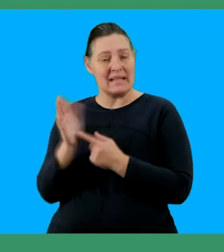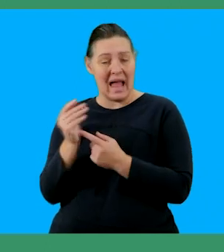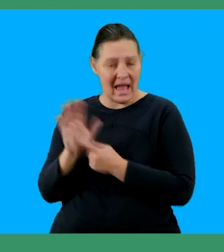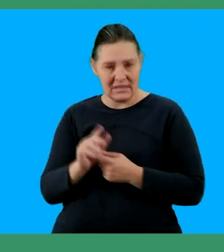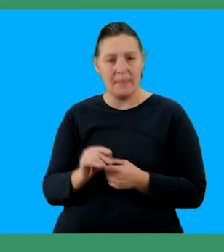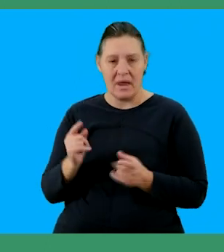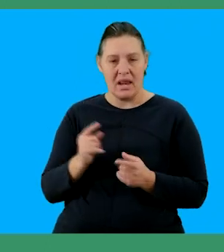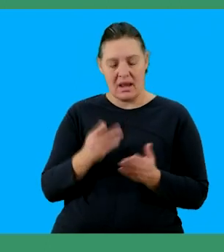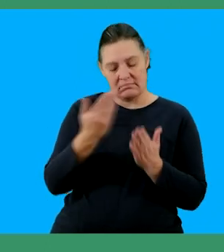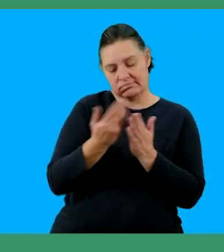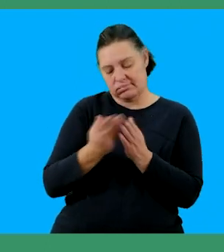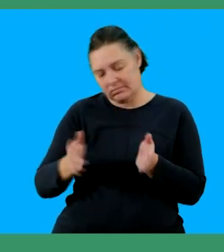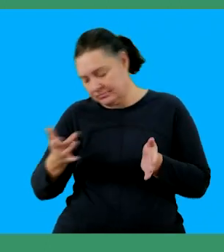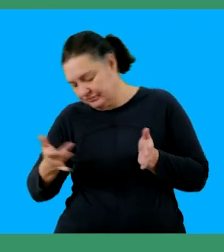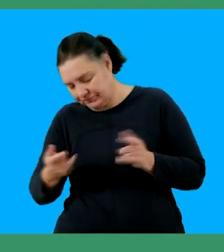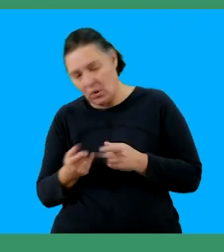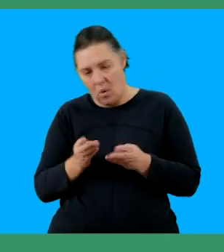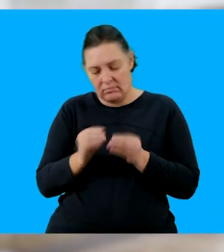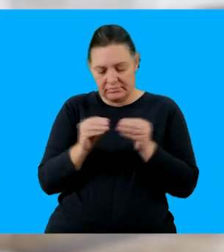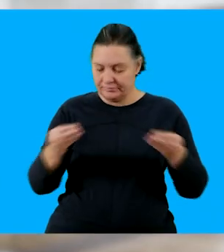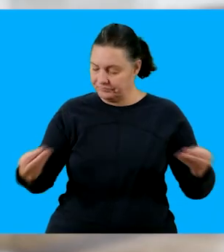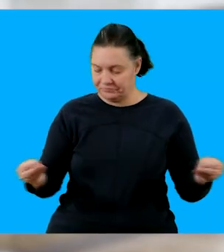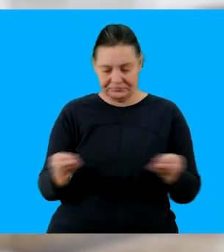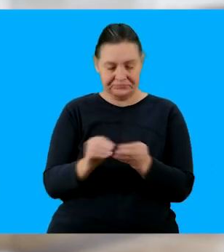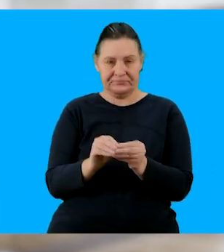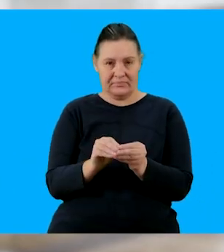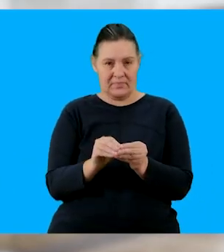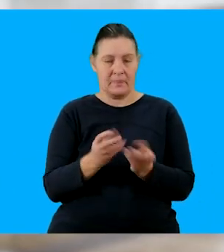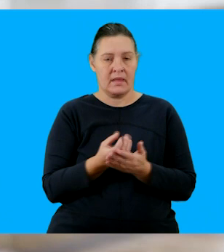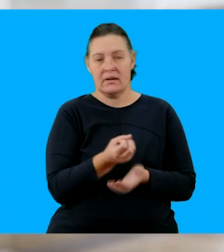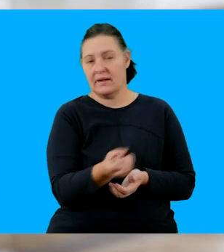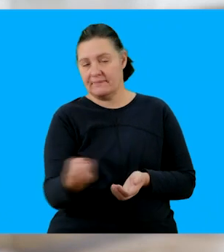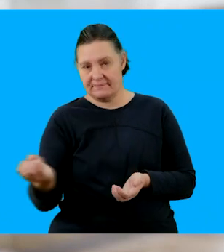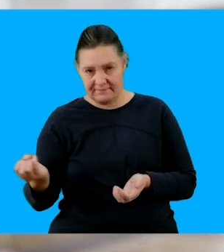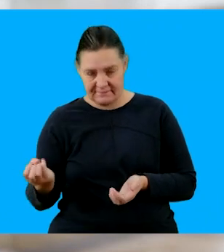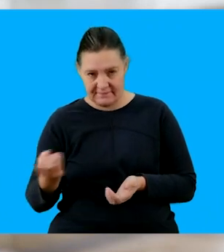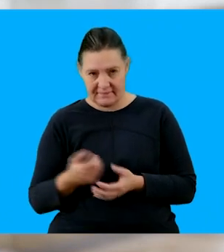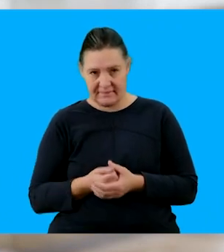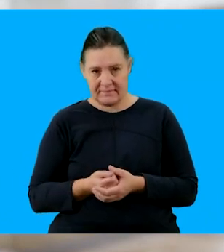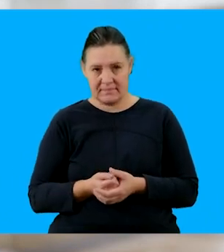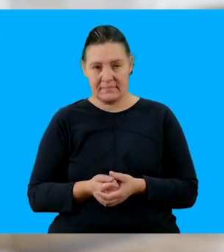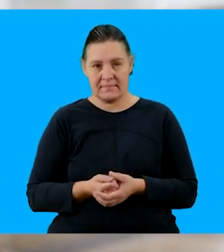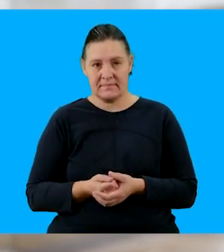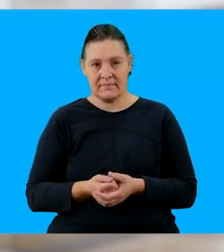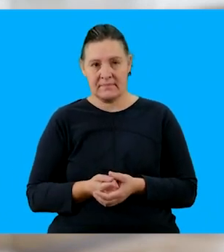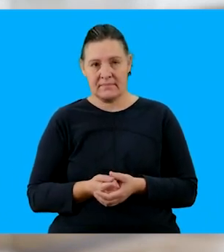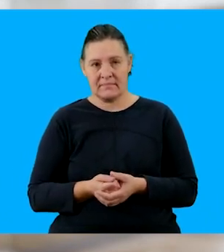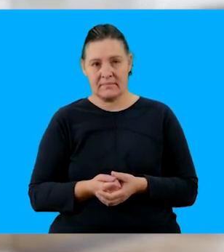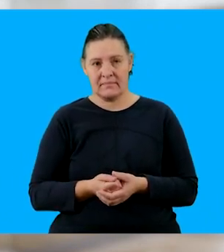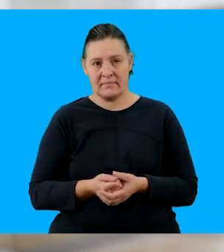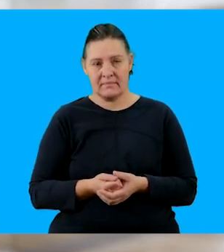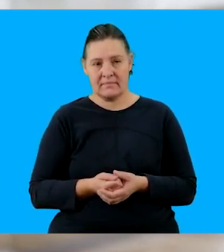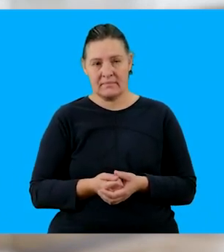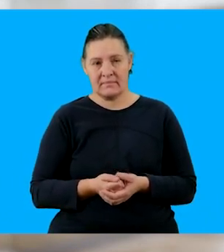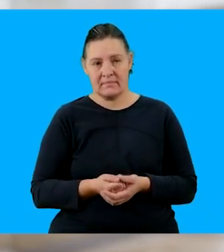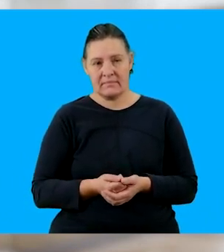single or multiple pages. So handouts, we are giving them out, actually, the handouts